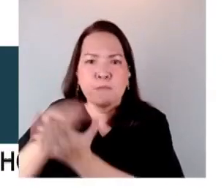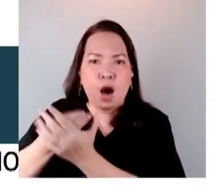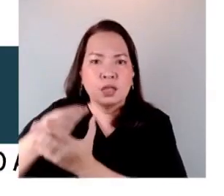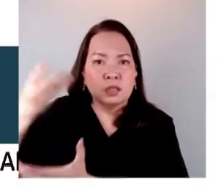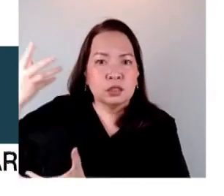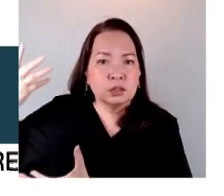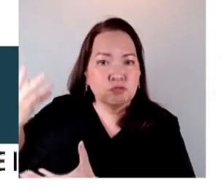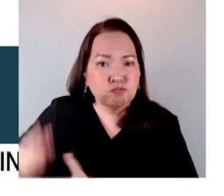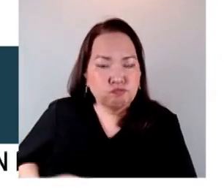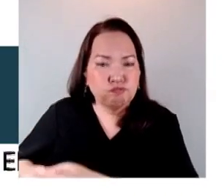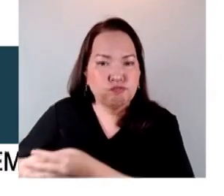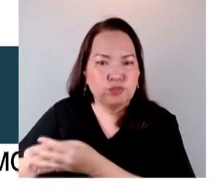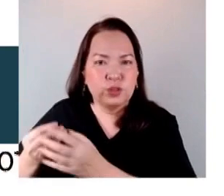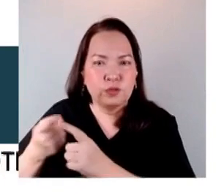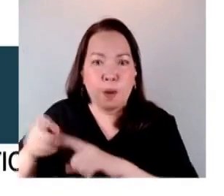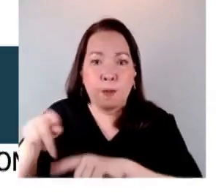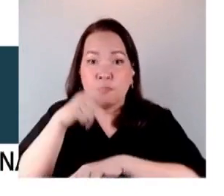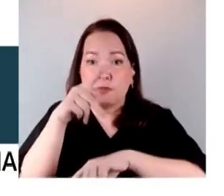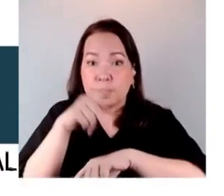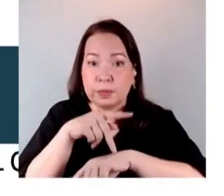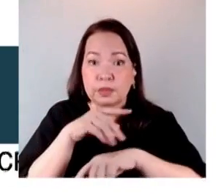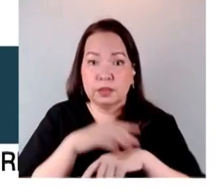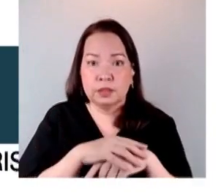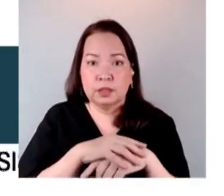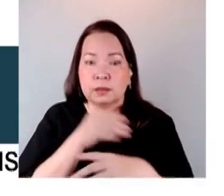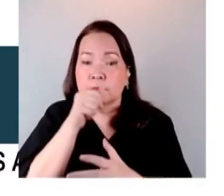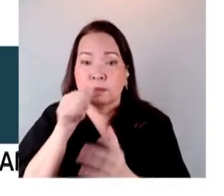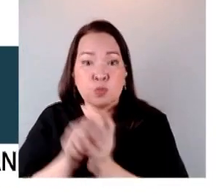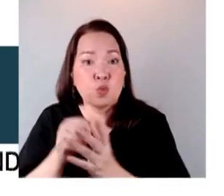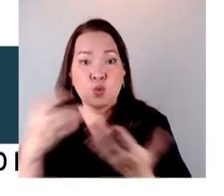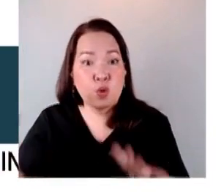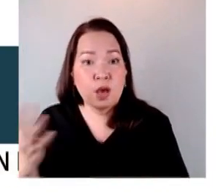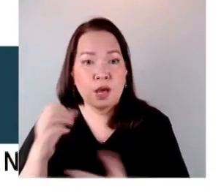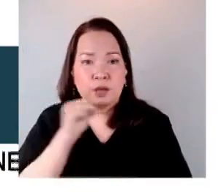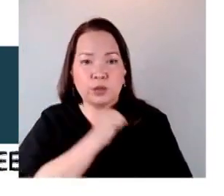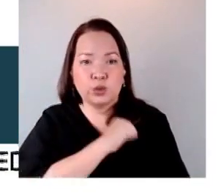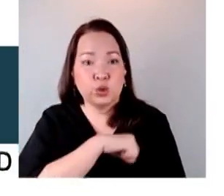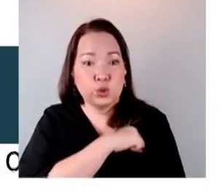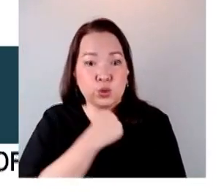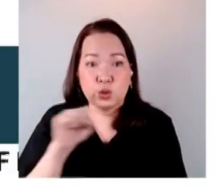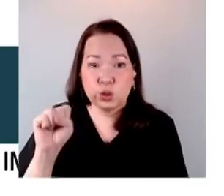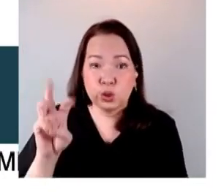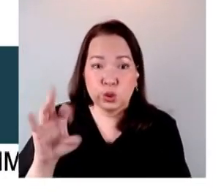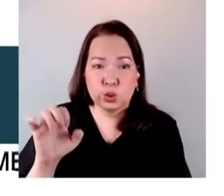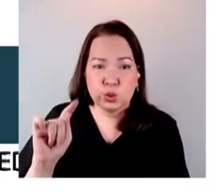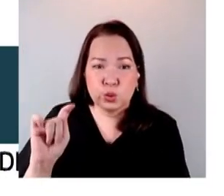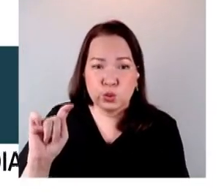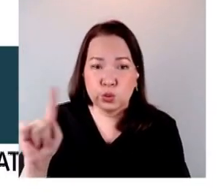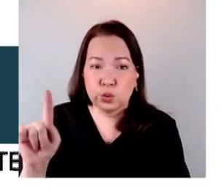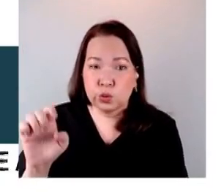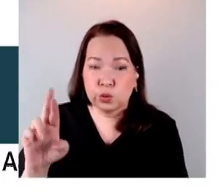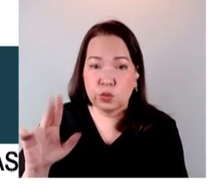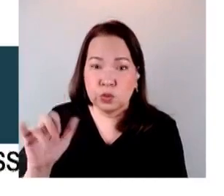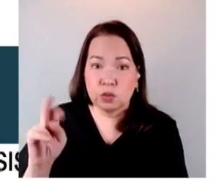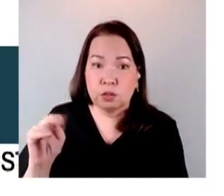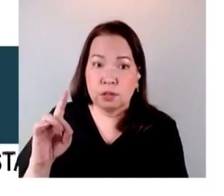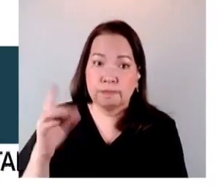money stolen from the Filipino people, hid them in Switzerland, and those are the words of the Philippine Supreme Court,